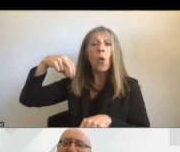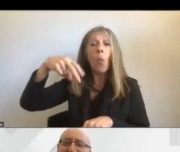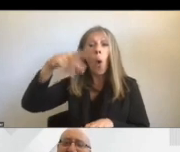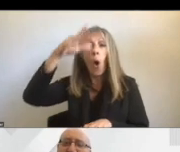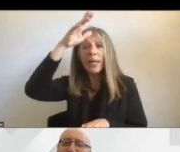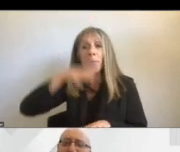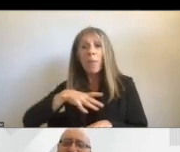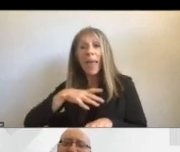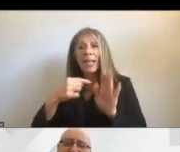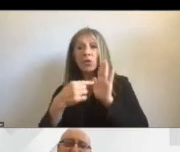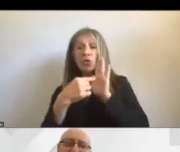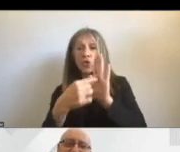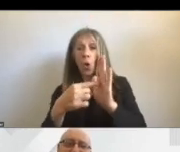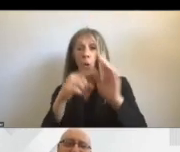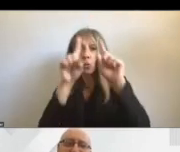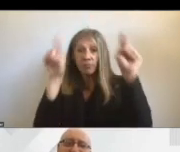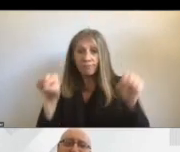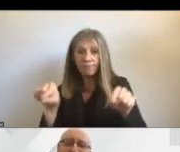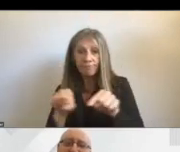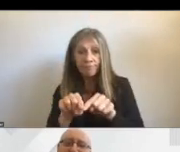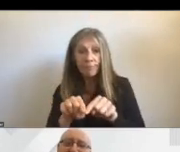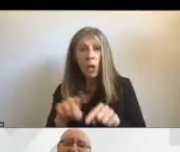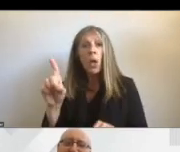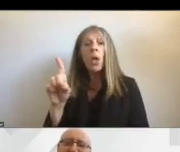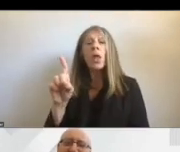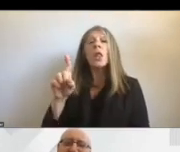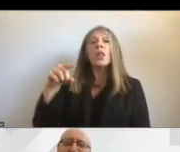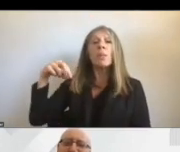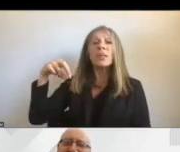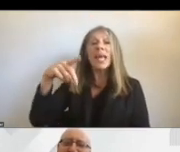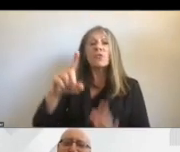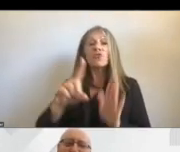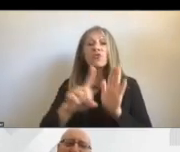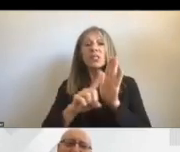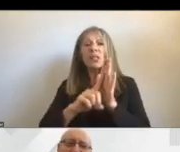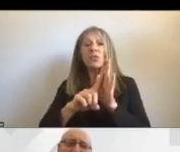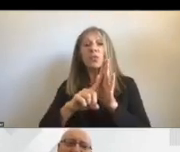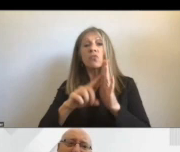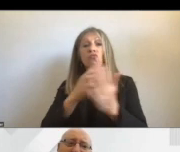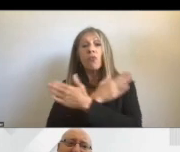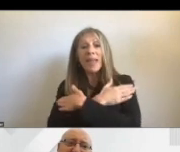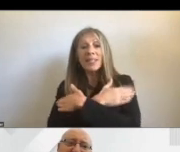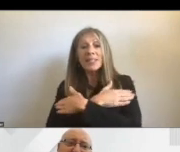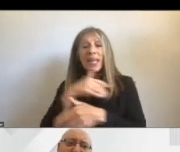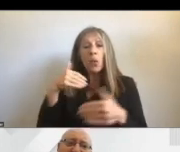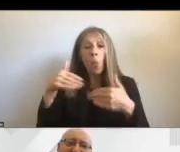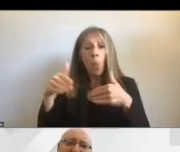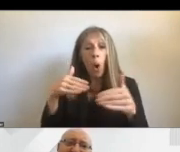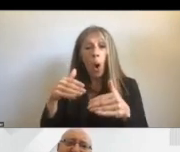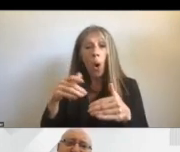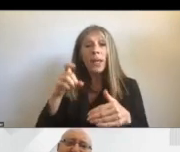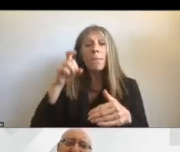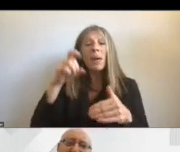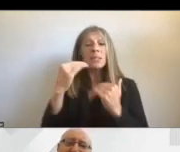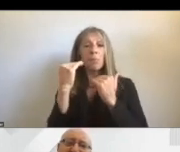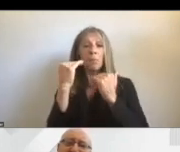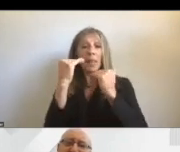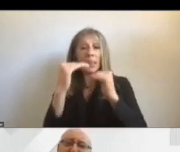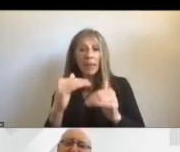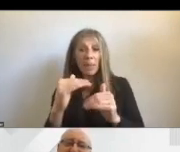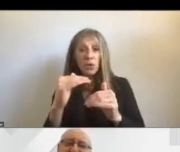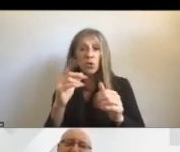no curb is more than 60 inches, the detectable warning surface must be placed on the clear area